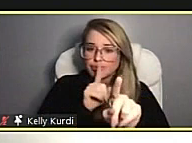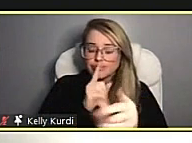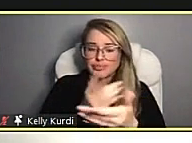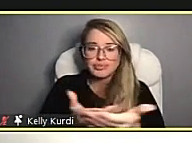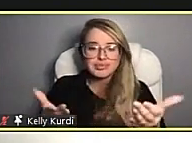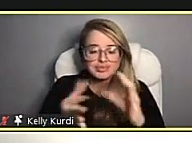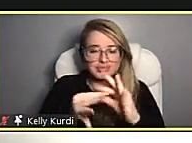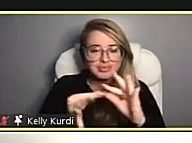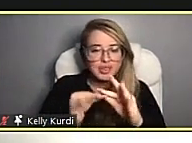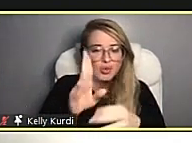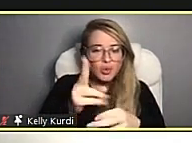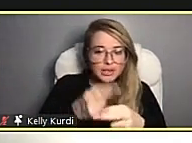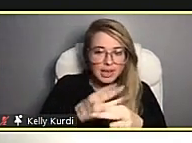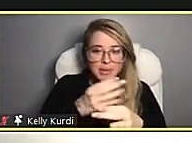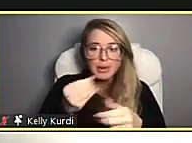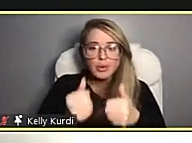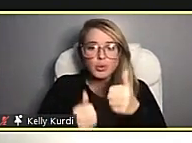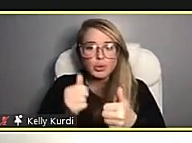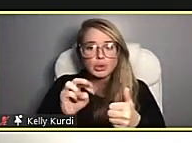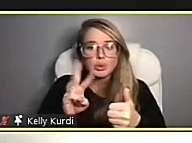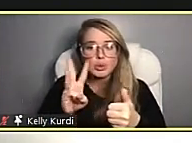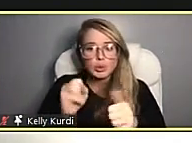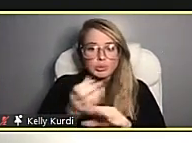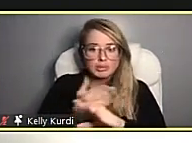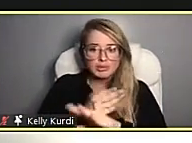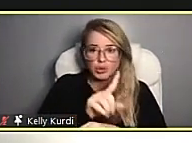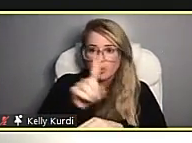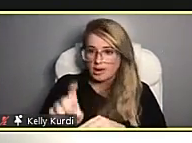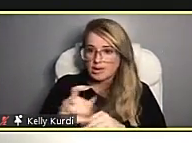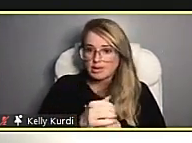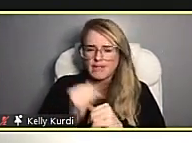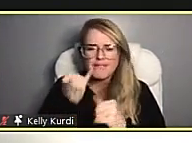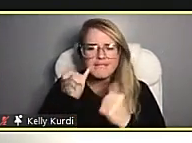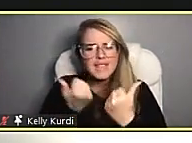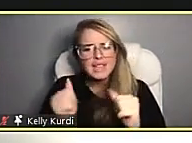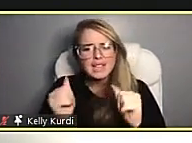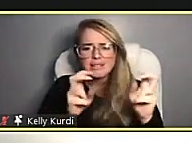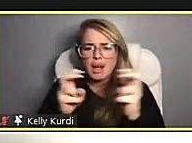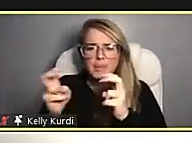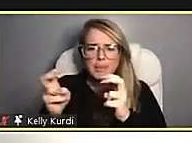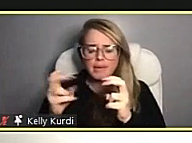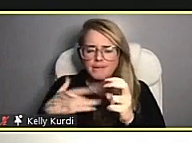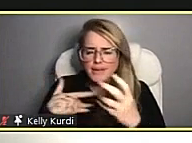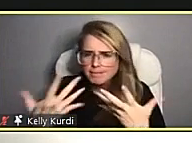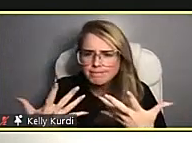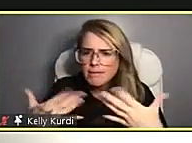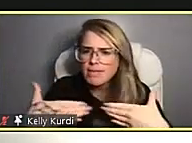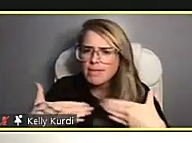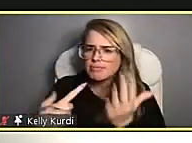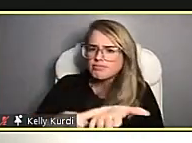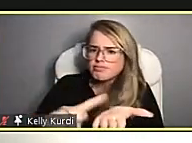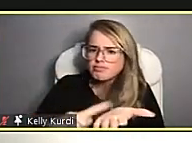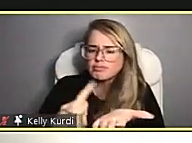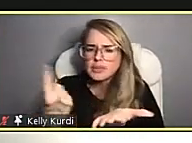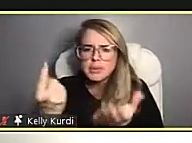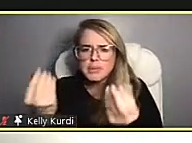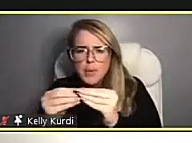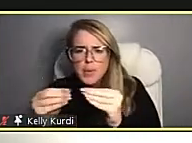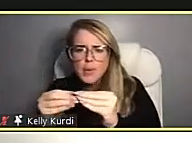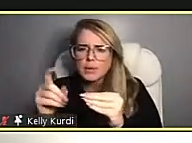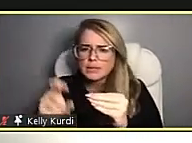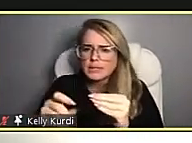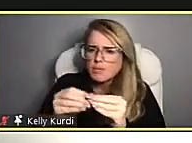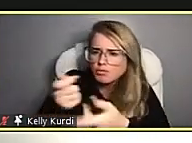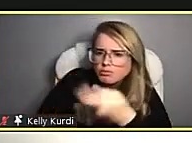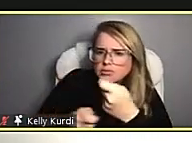your name and the outlet that you're from before asking your question. And if there are any topics that were not covered today or anything that you need additional information